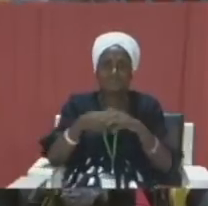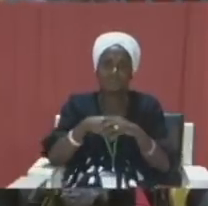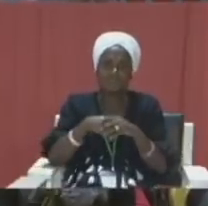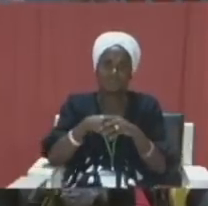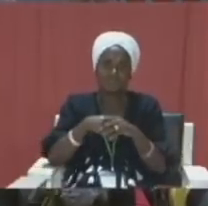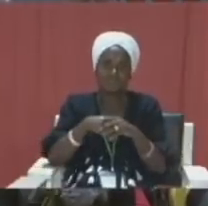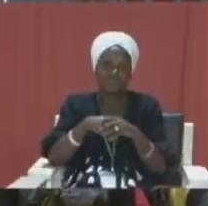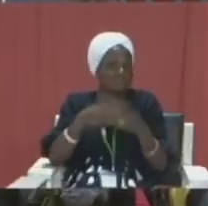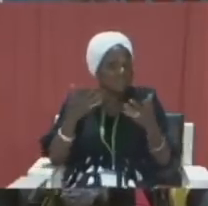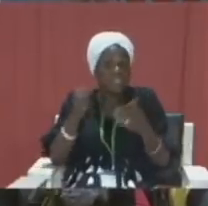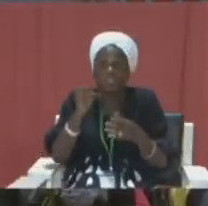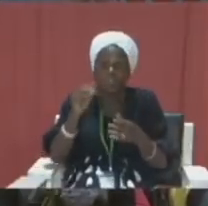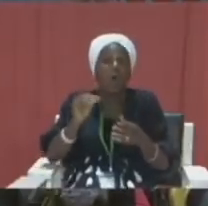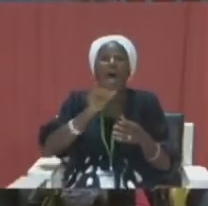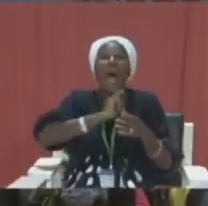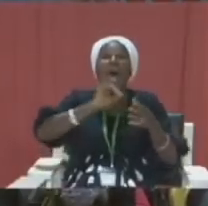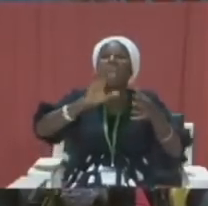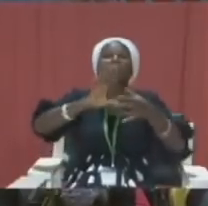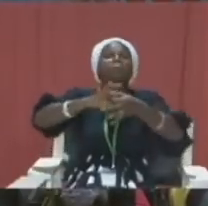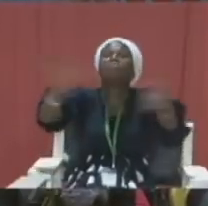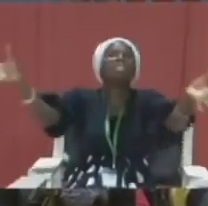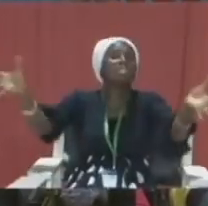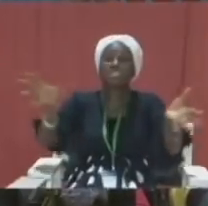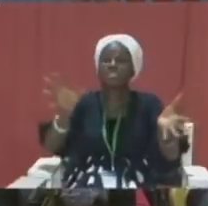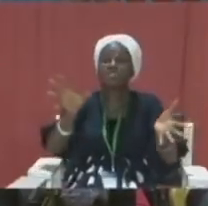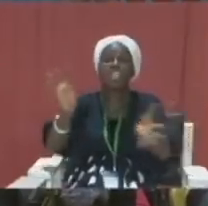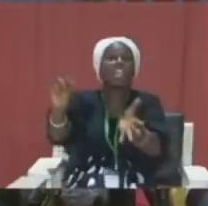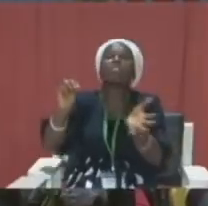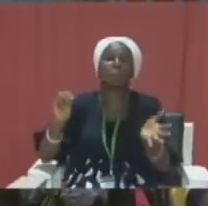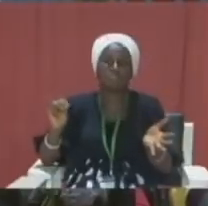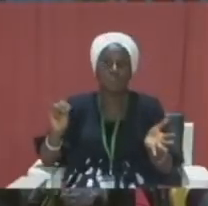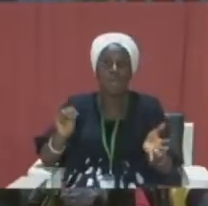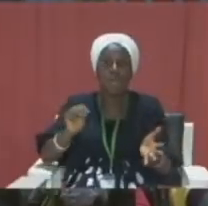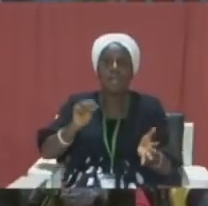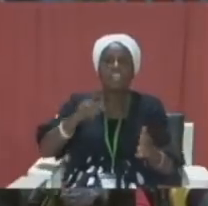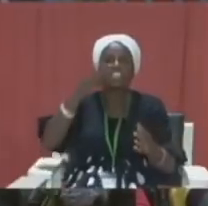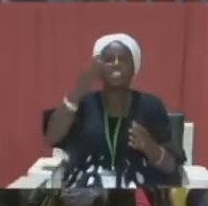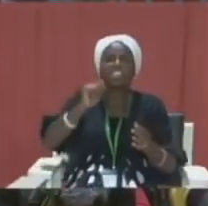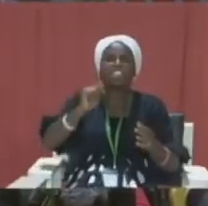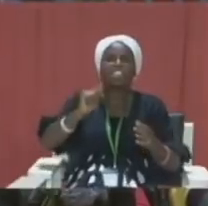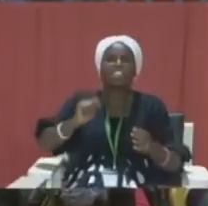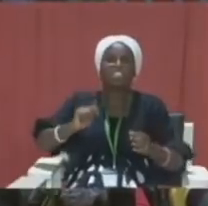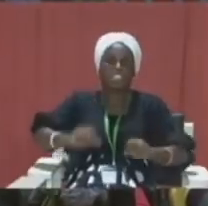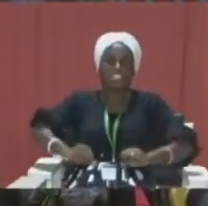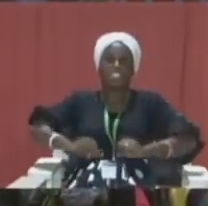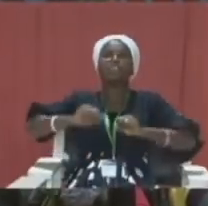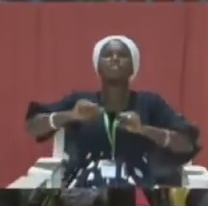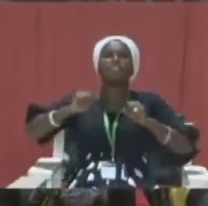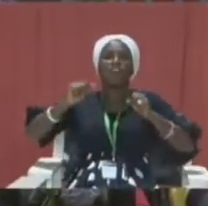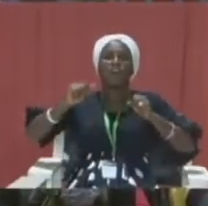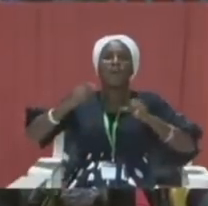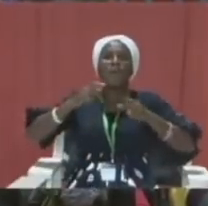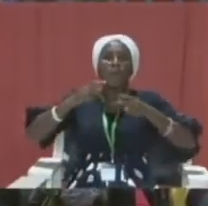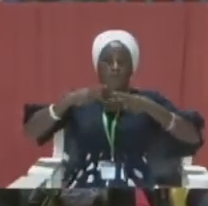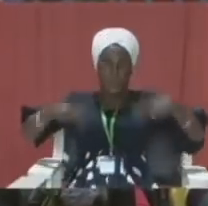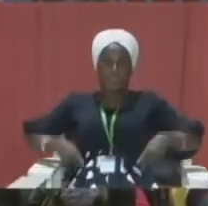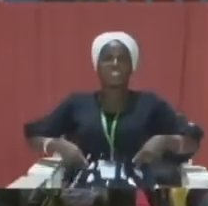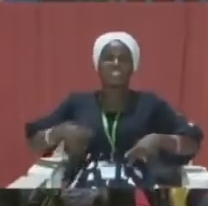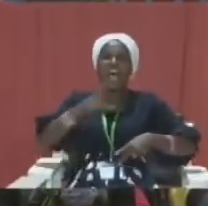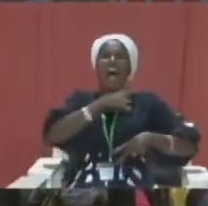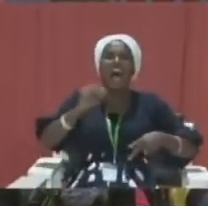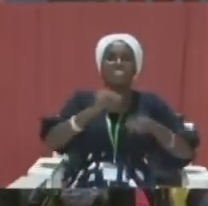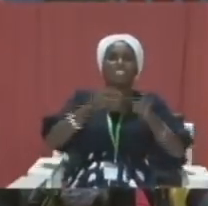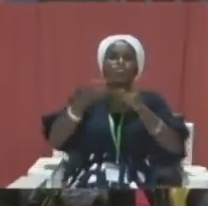Therefore, I will release him." The chief priests and the rulers said,